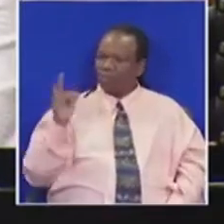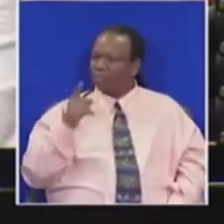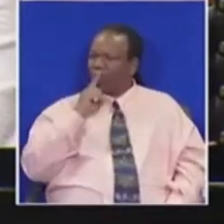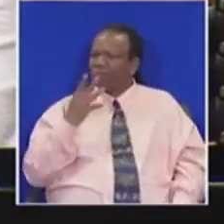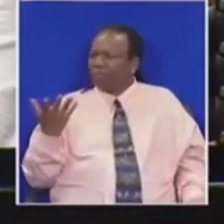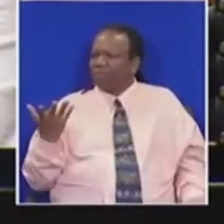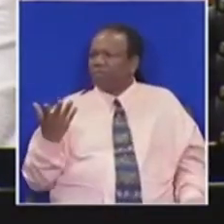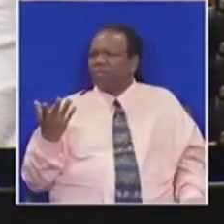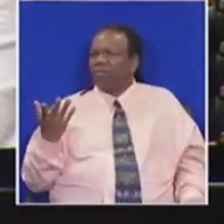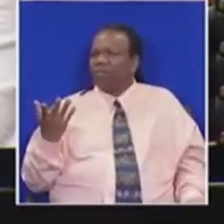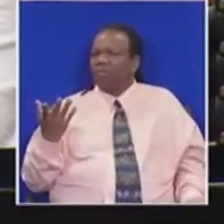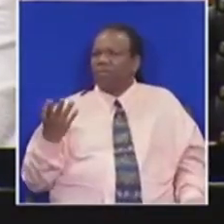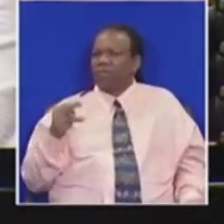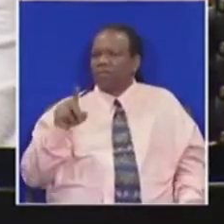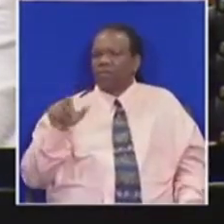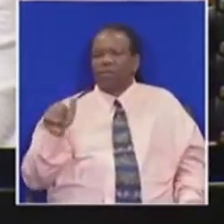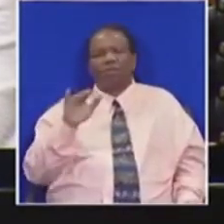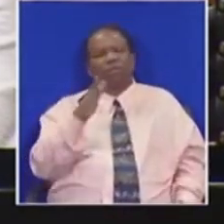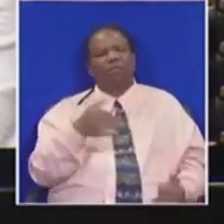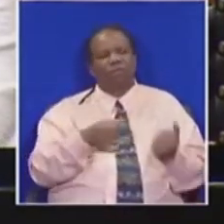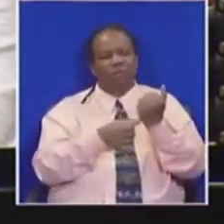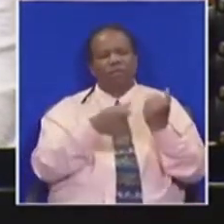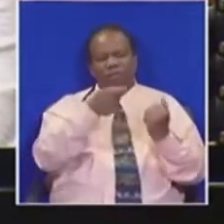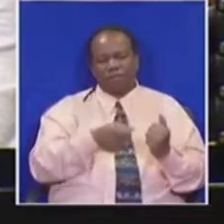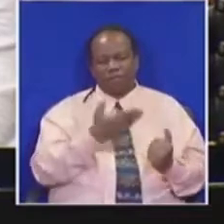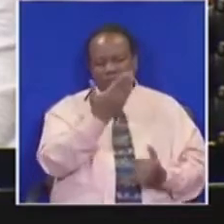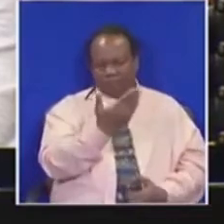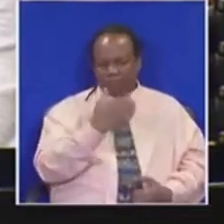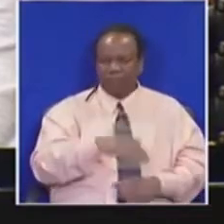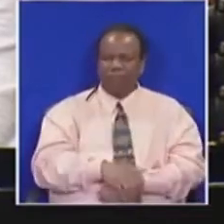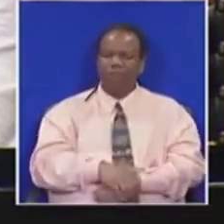Ndozi. Honorable Deputy President.